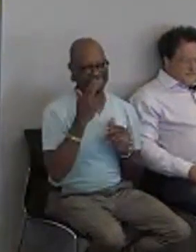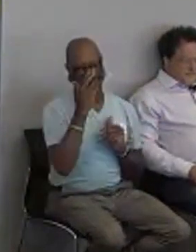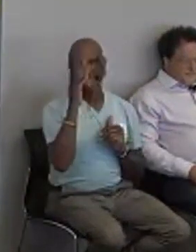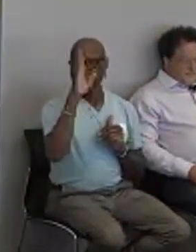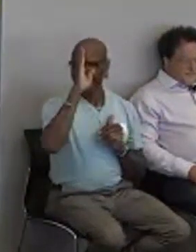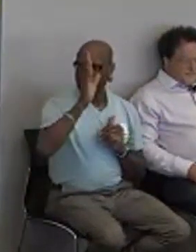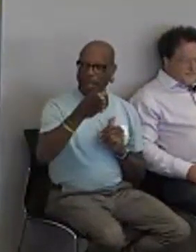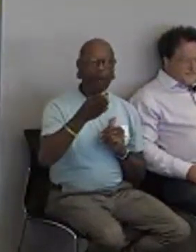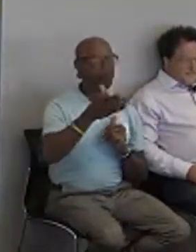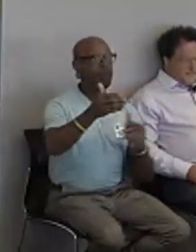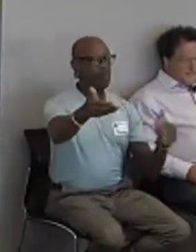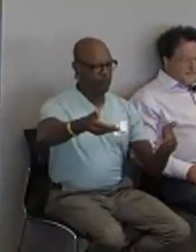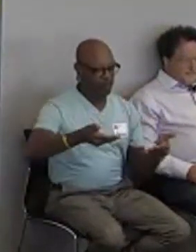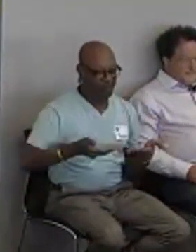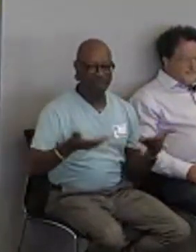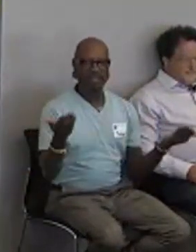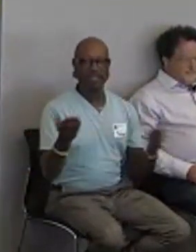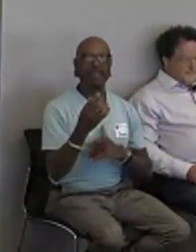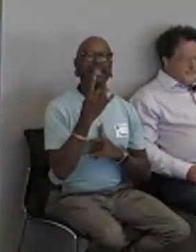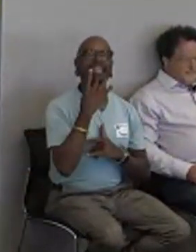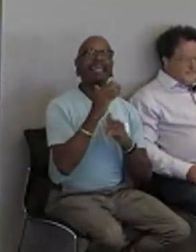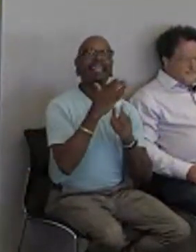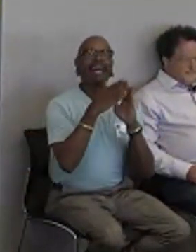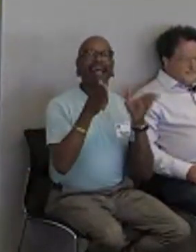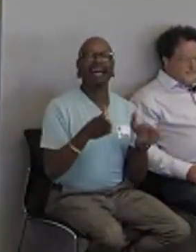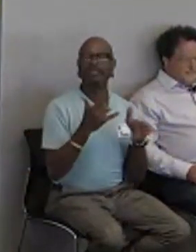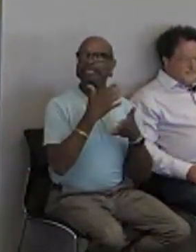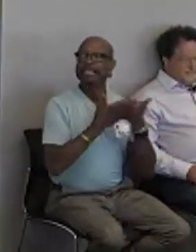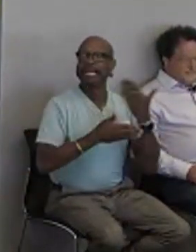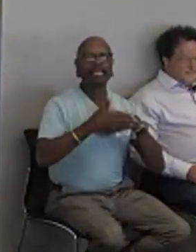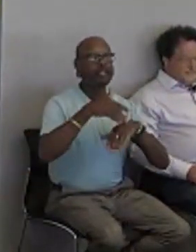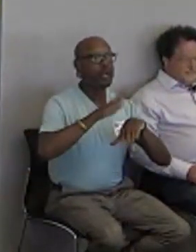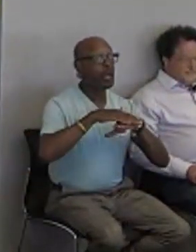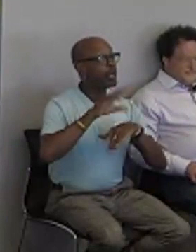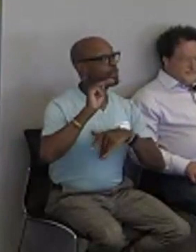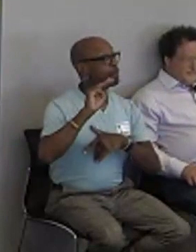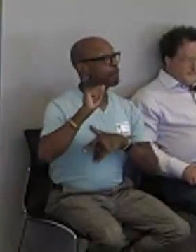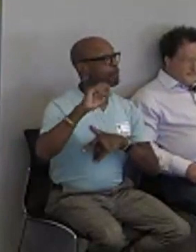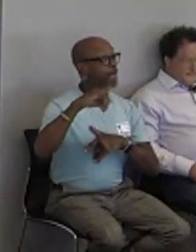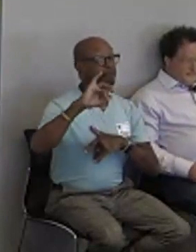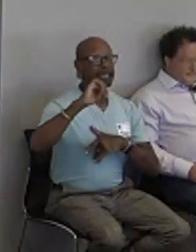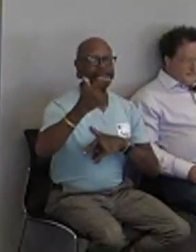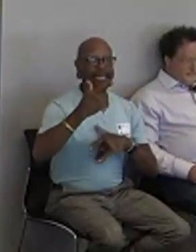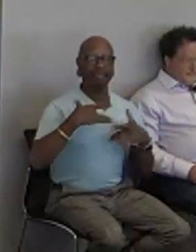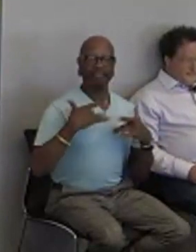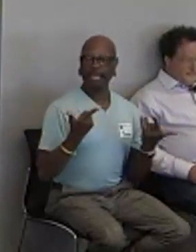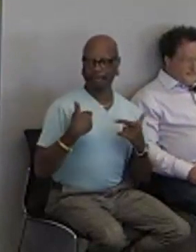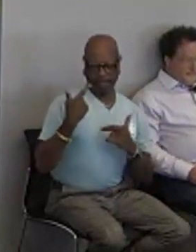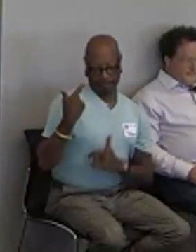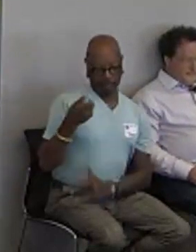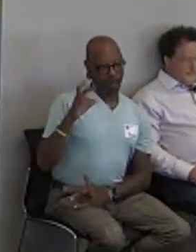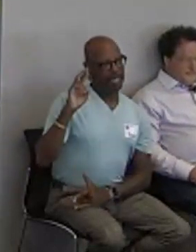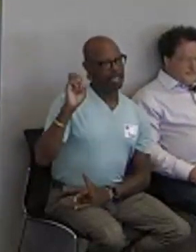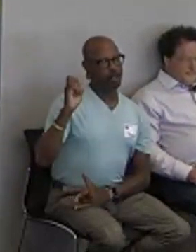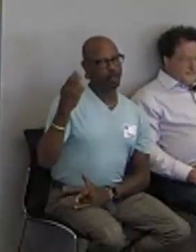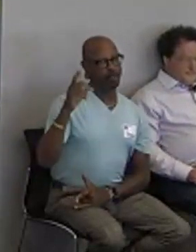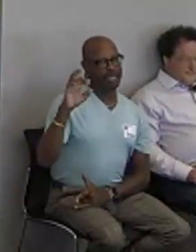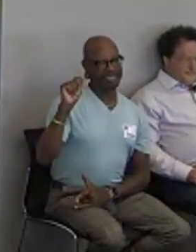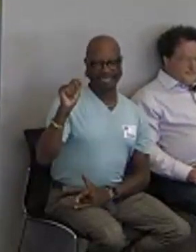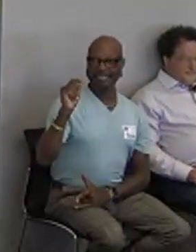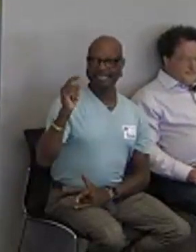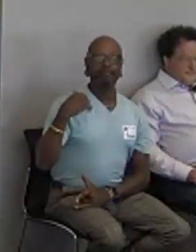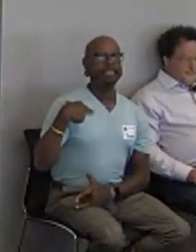Hello and welcome to the Lighthouse. Welcome to our hands-on mapping event. My name is Greg Kehret. I am the